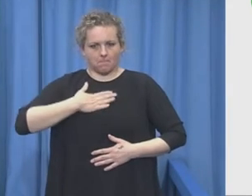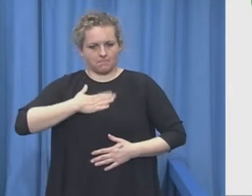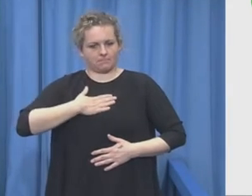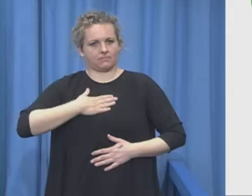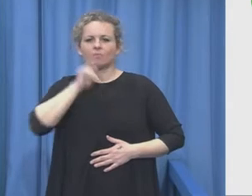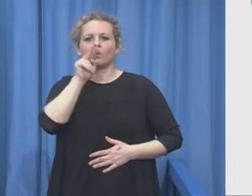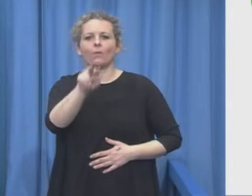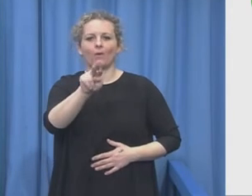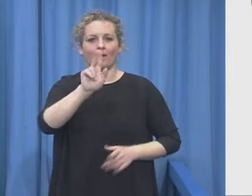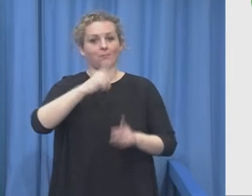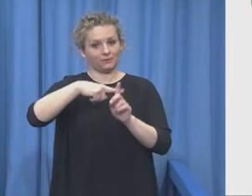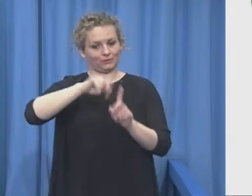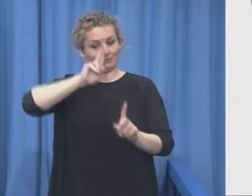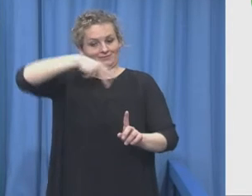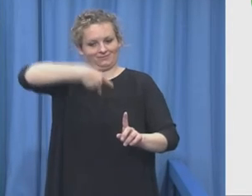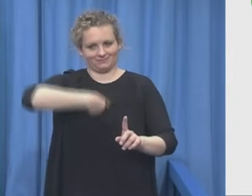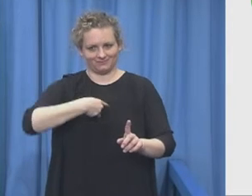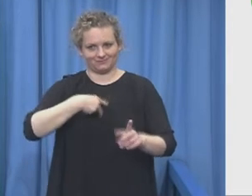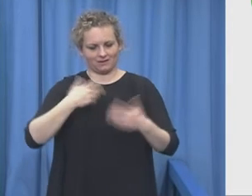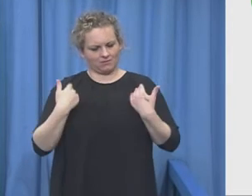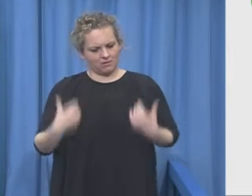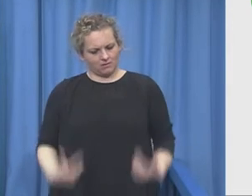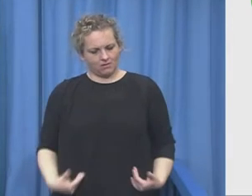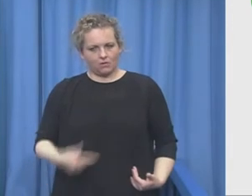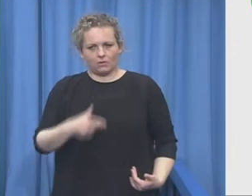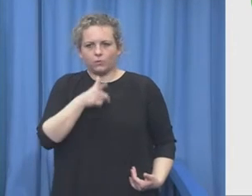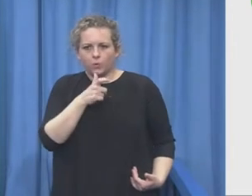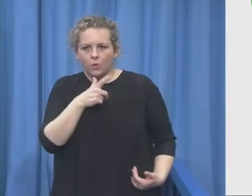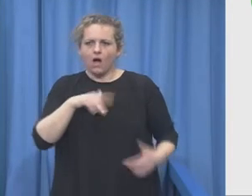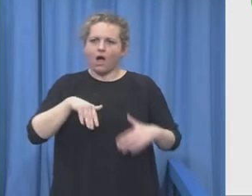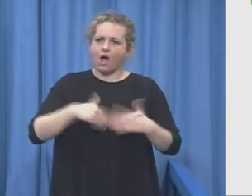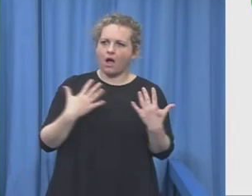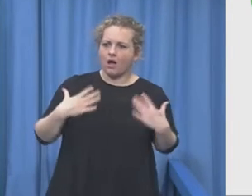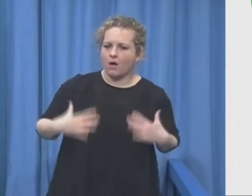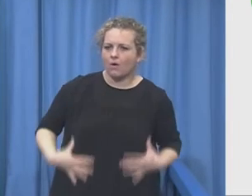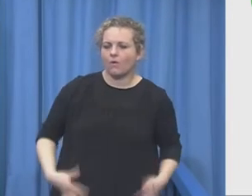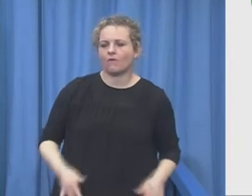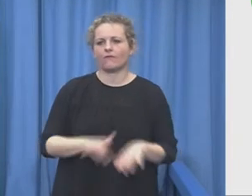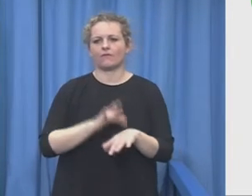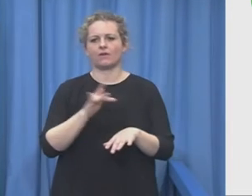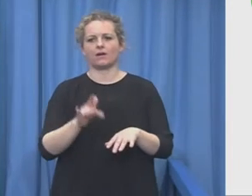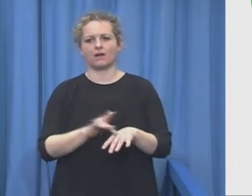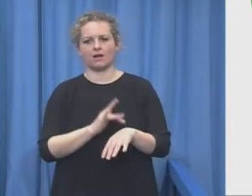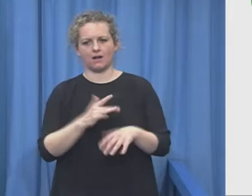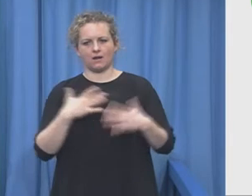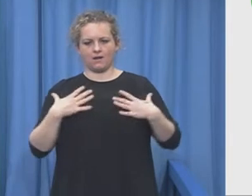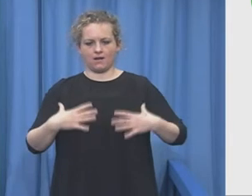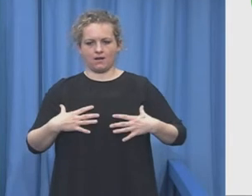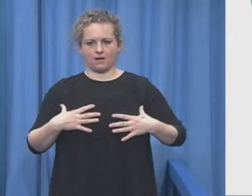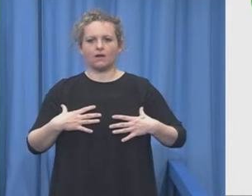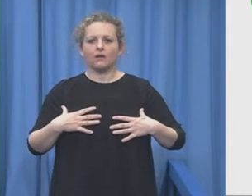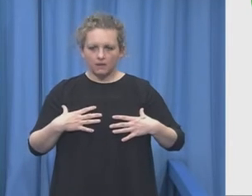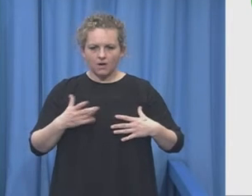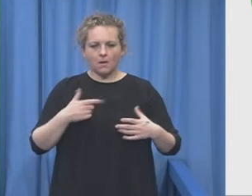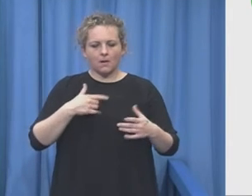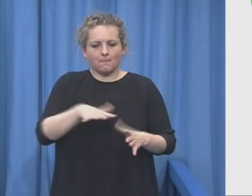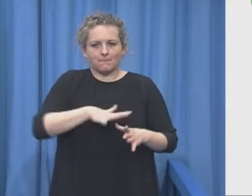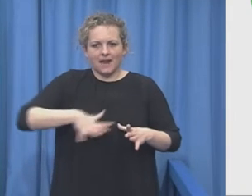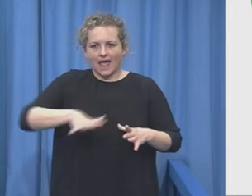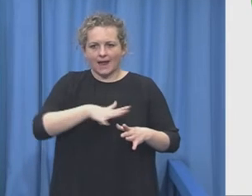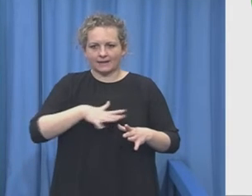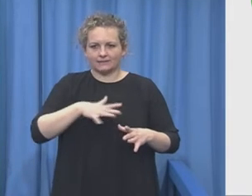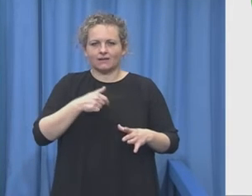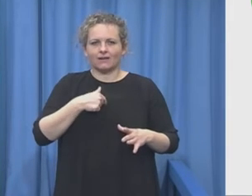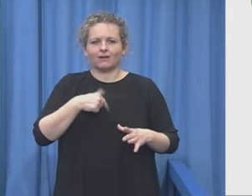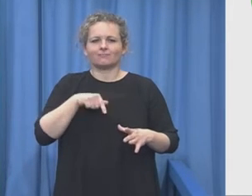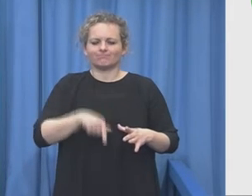we get to a place from where we can engage with the world in a lasting